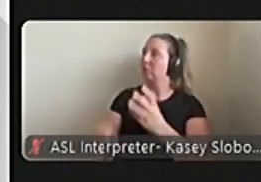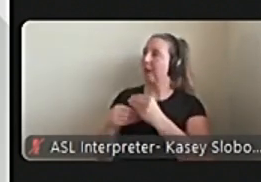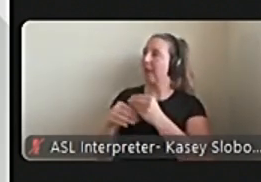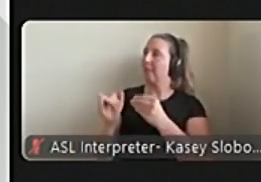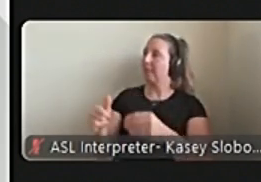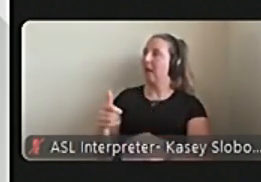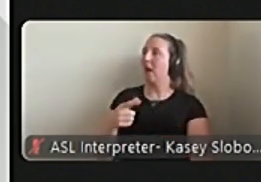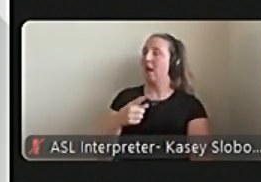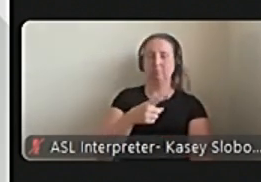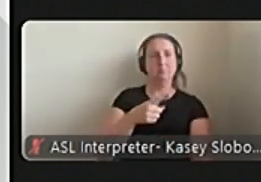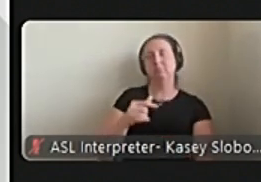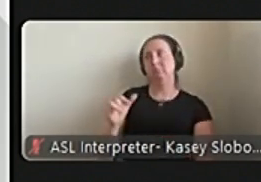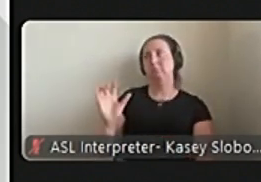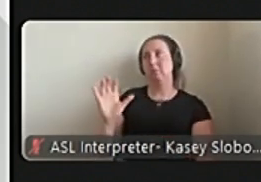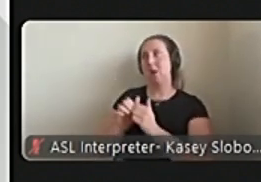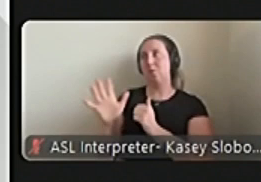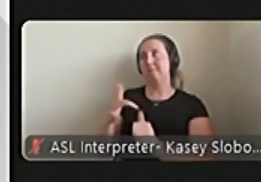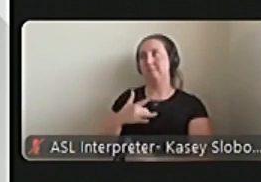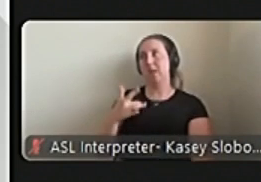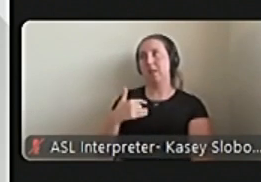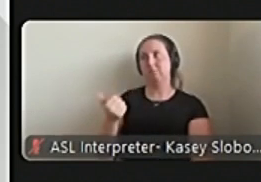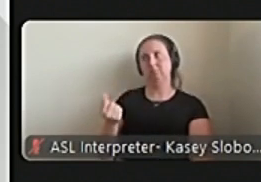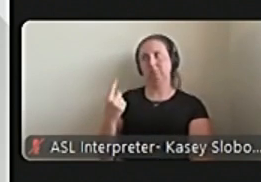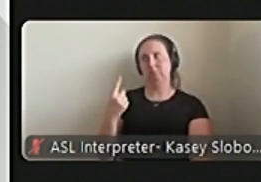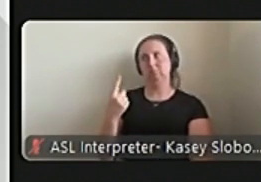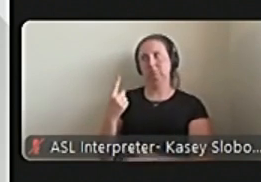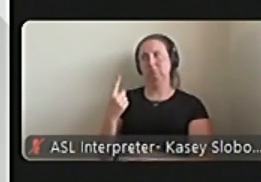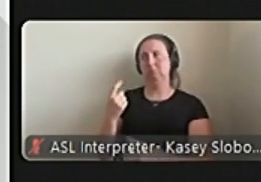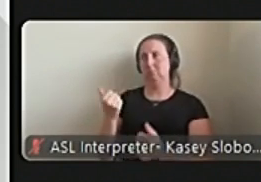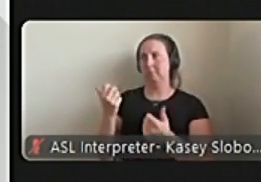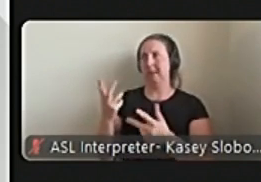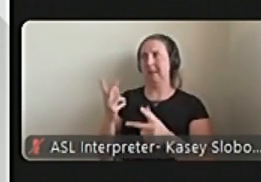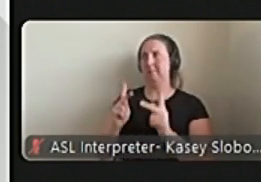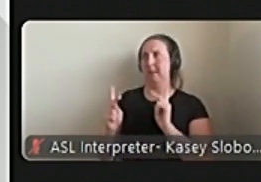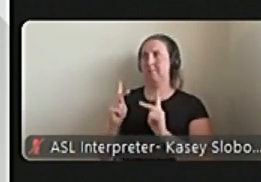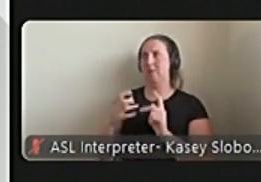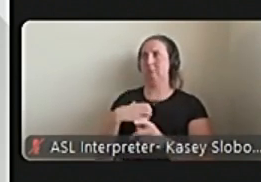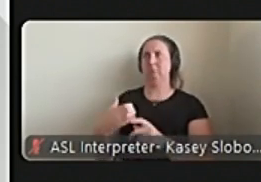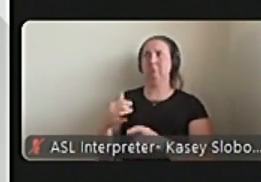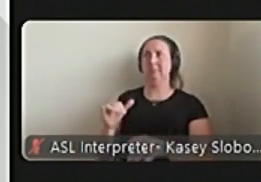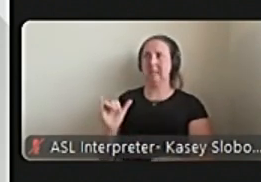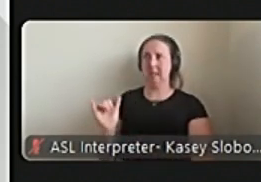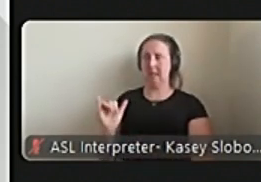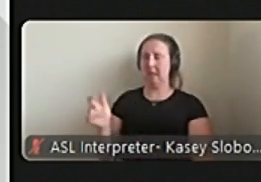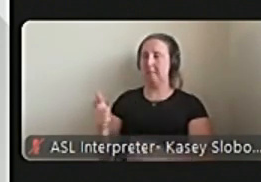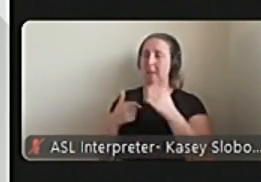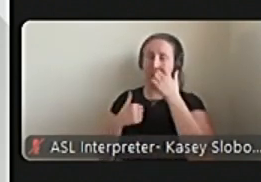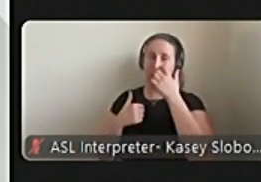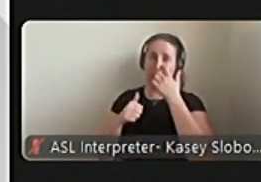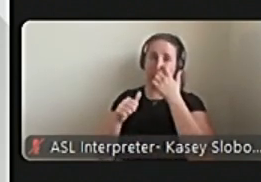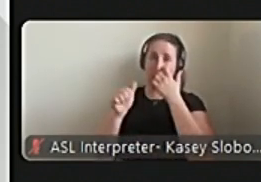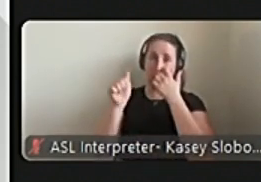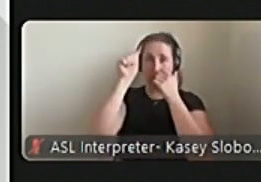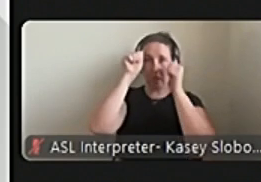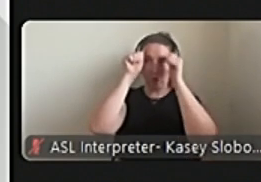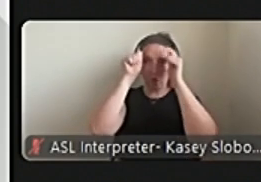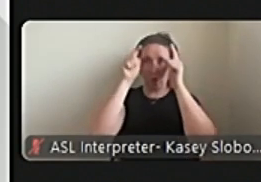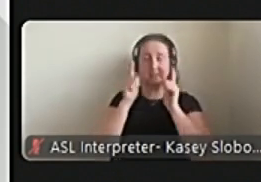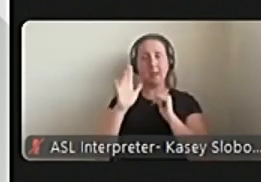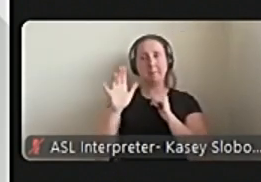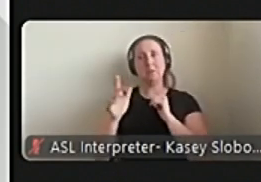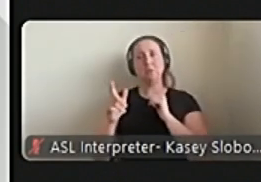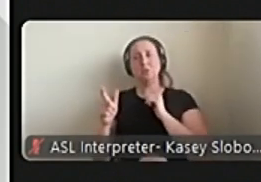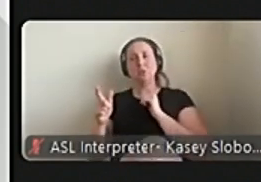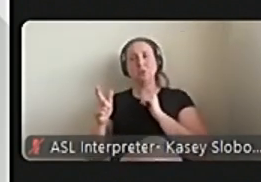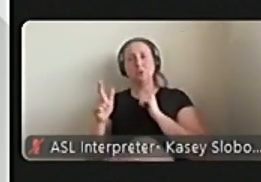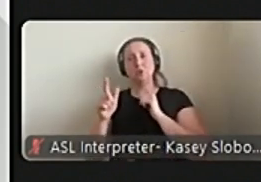time. I would say, just in my experience at the Alzheimer's Association, you know, I know we do what we can